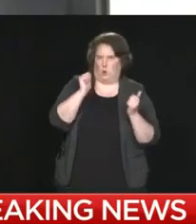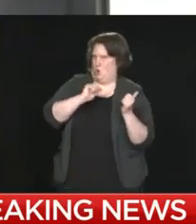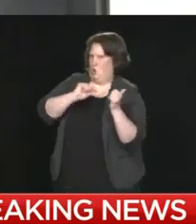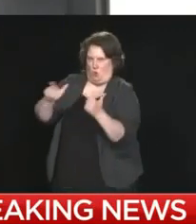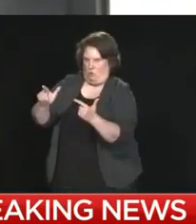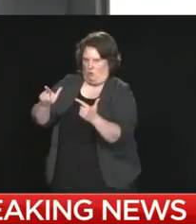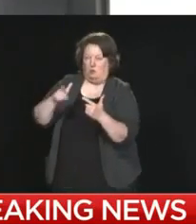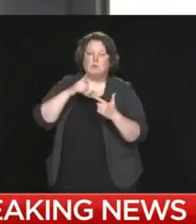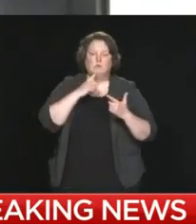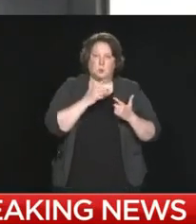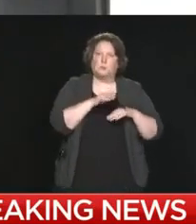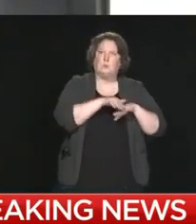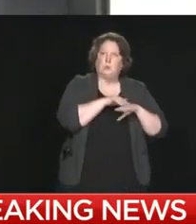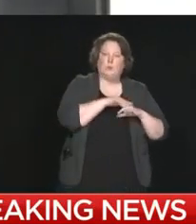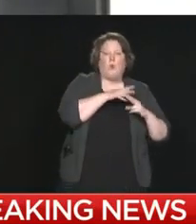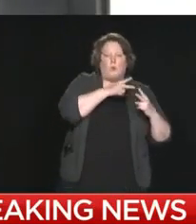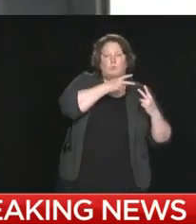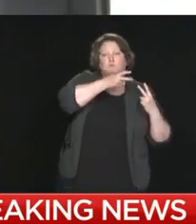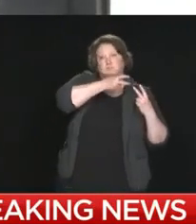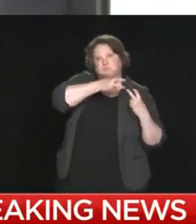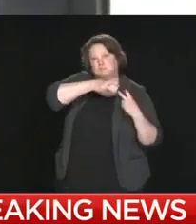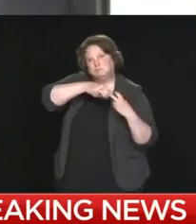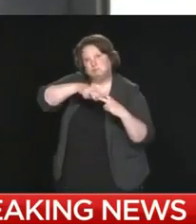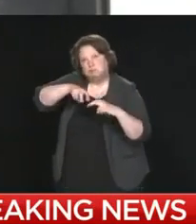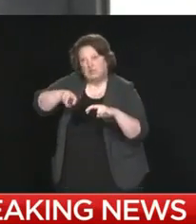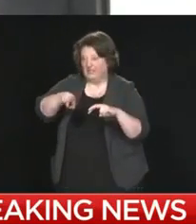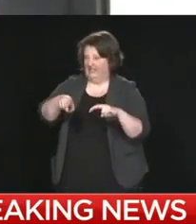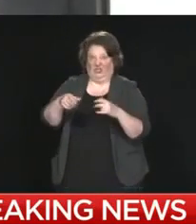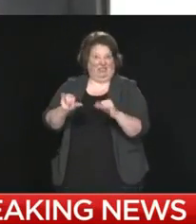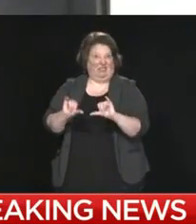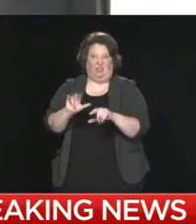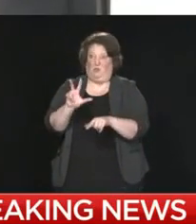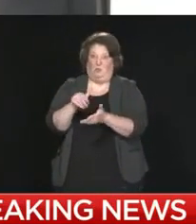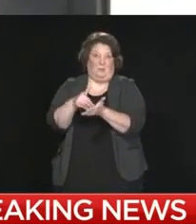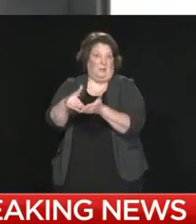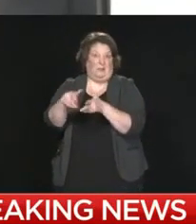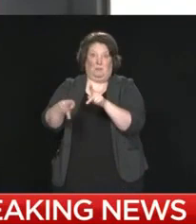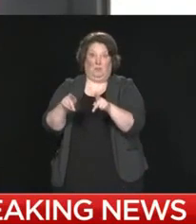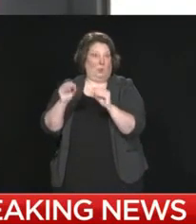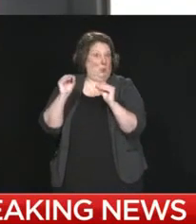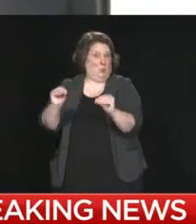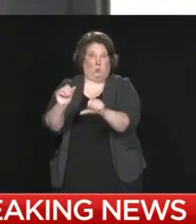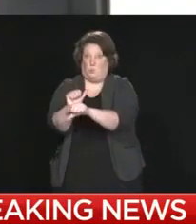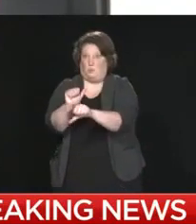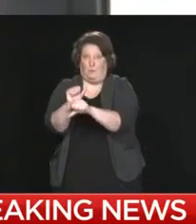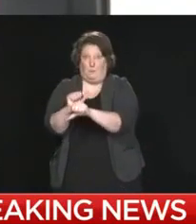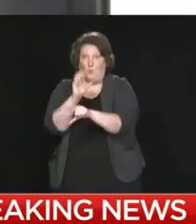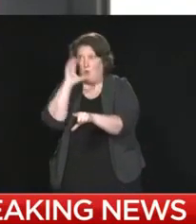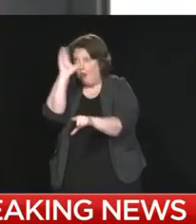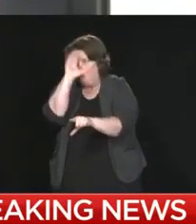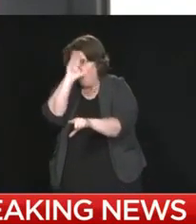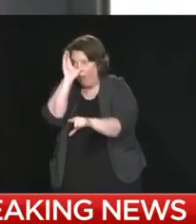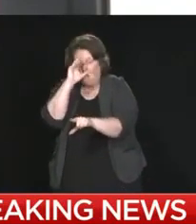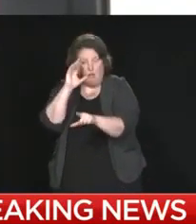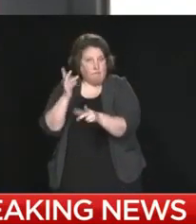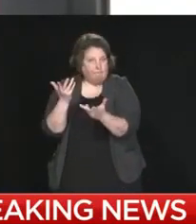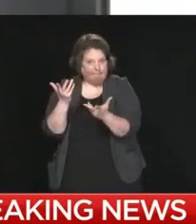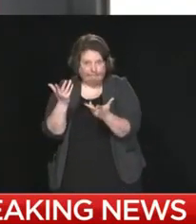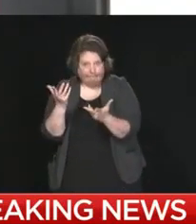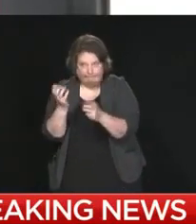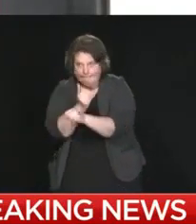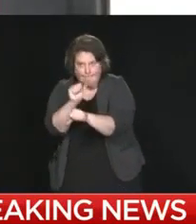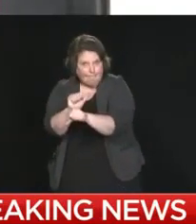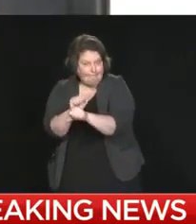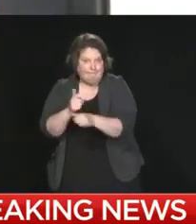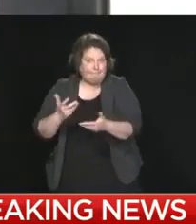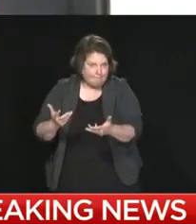restart operations. There are about 3 million people who are still without a job and would like to be working. So we know that we